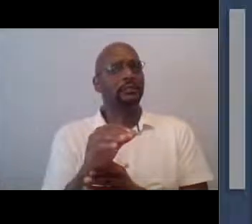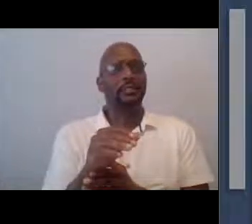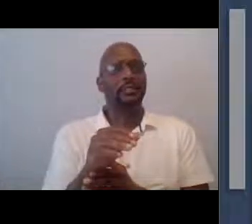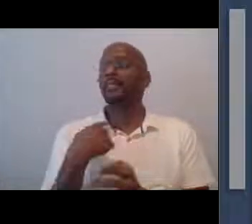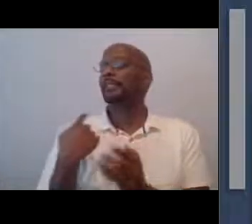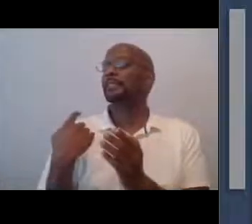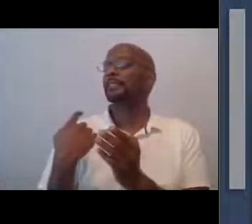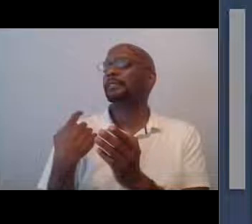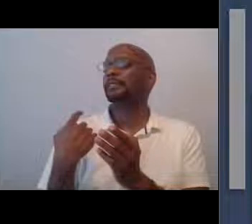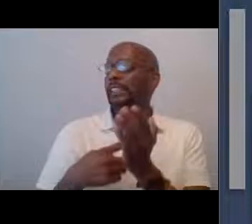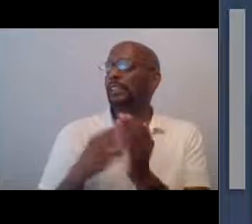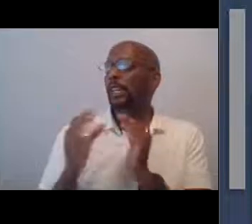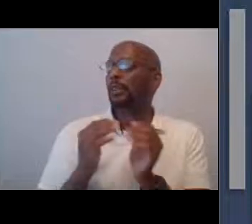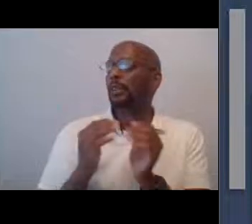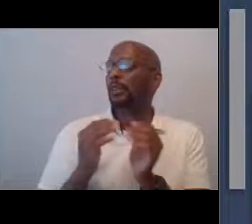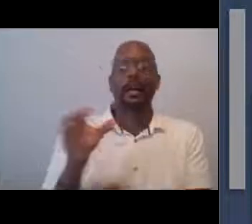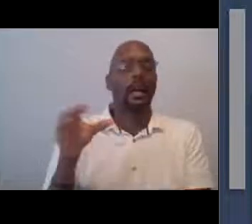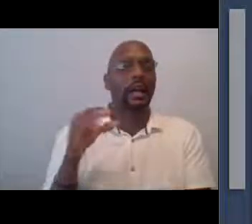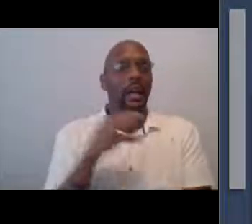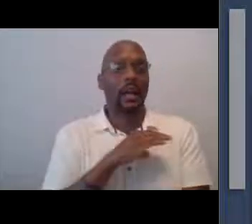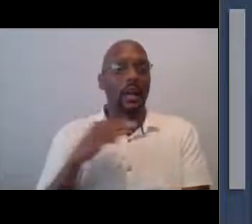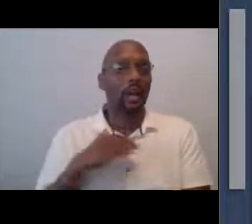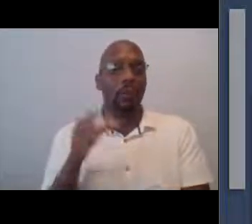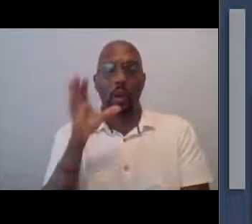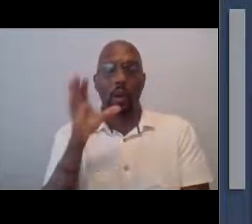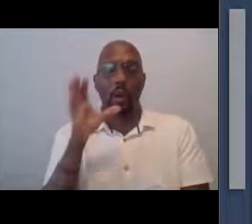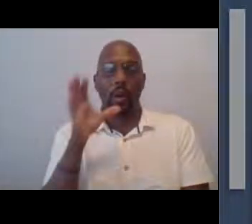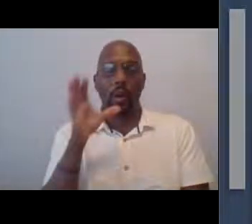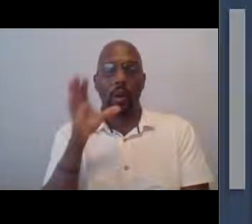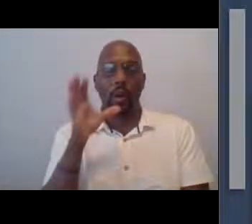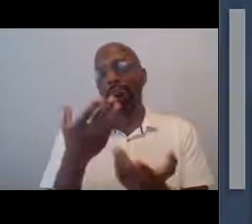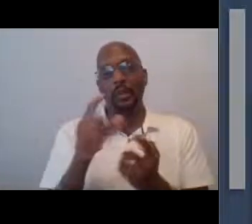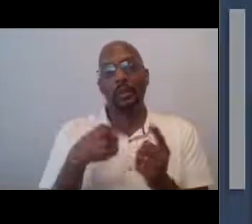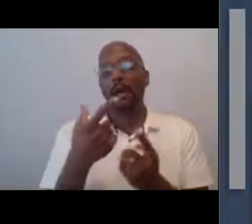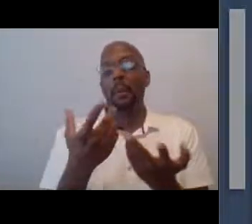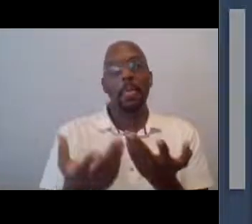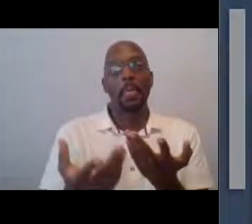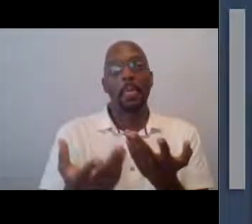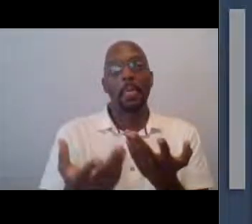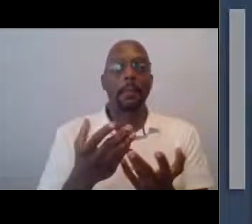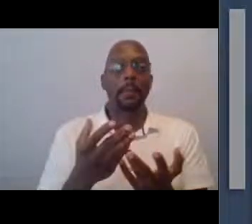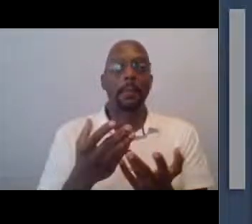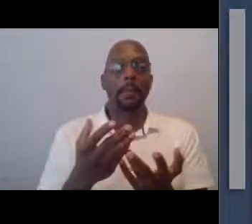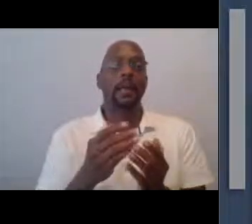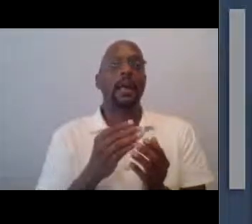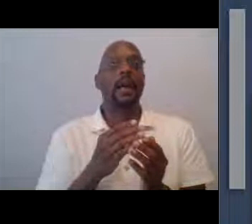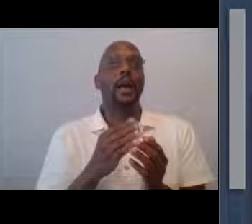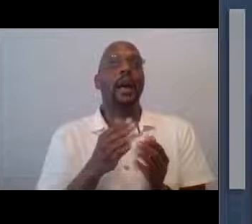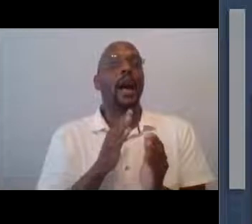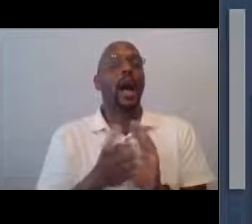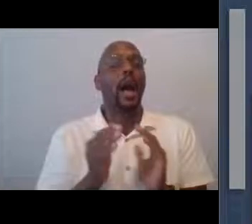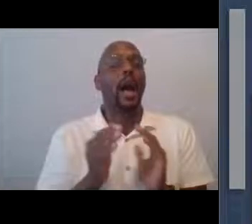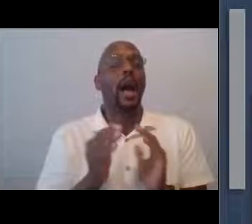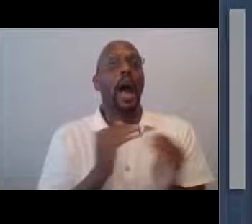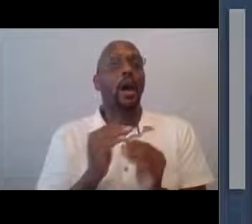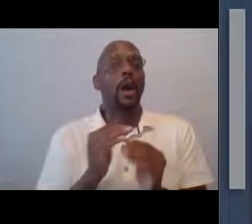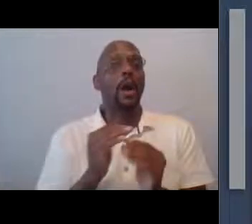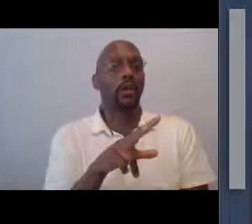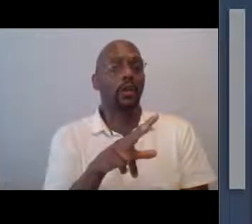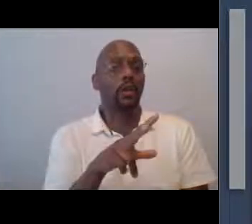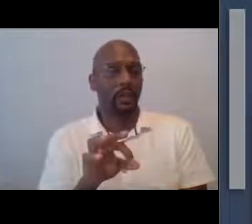with Congresswoman Grace Napolitano about Highway 39, SR 39, and